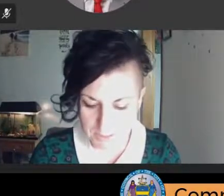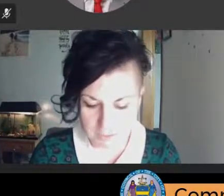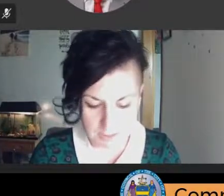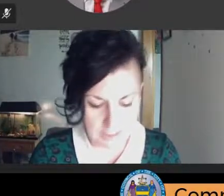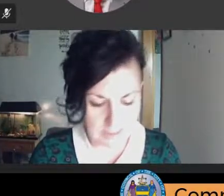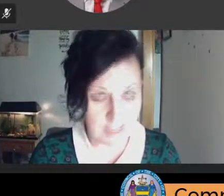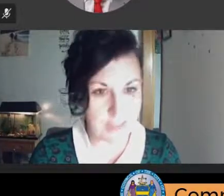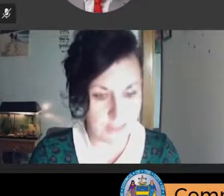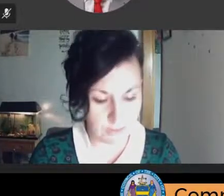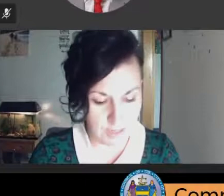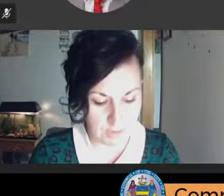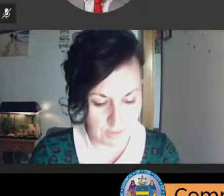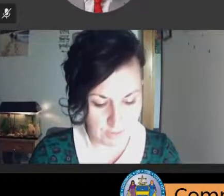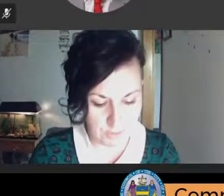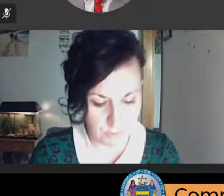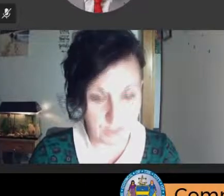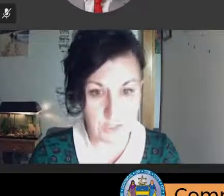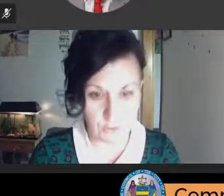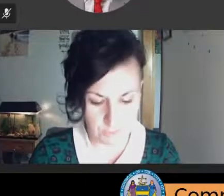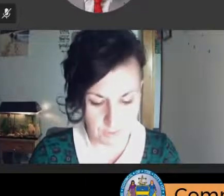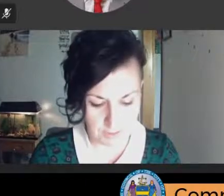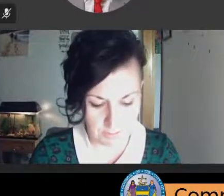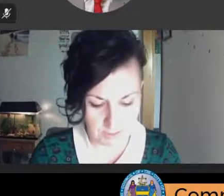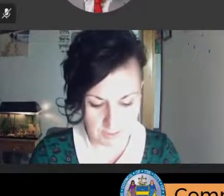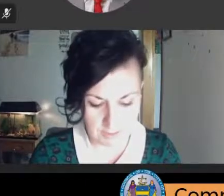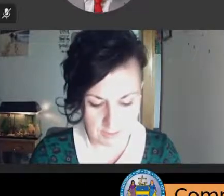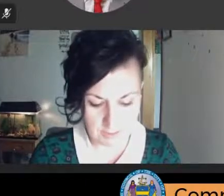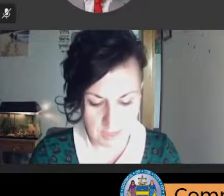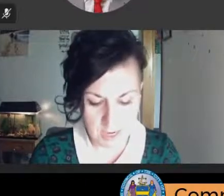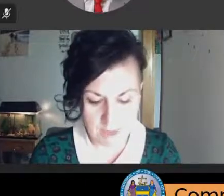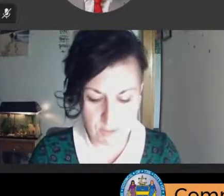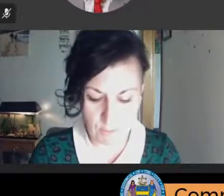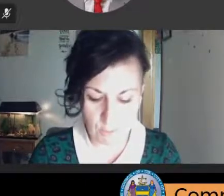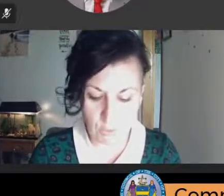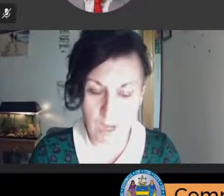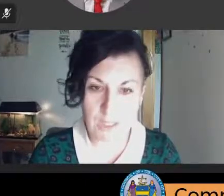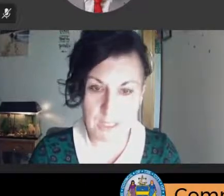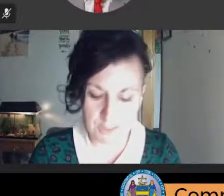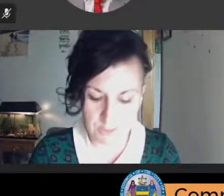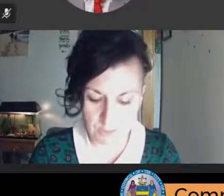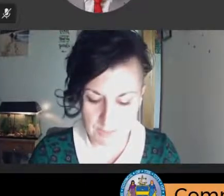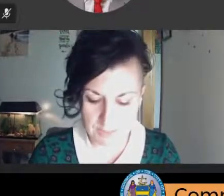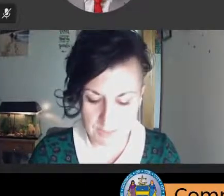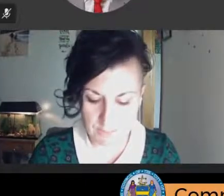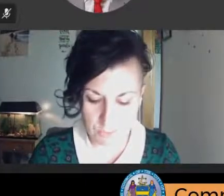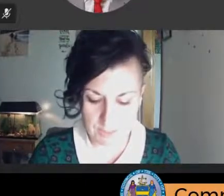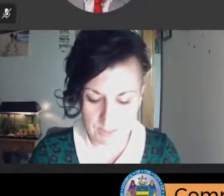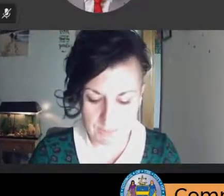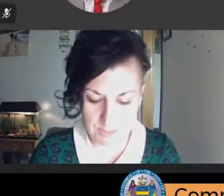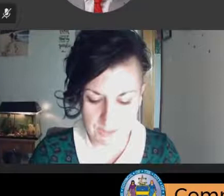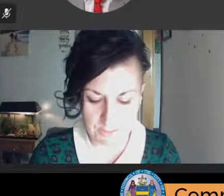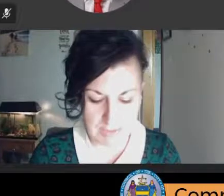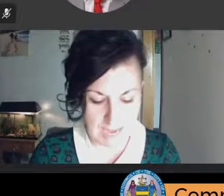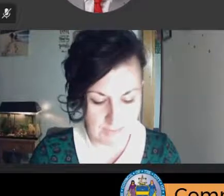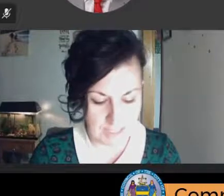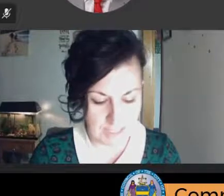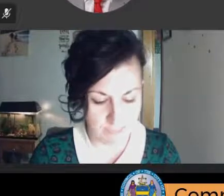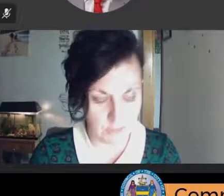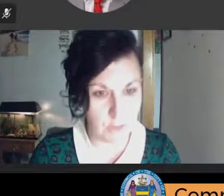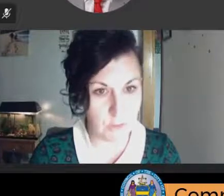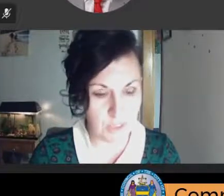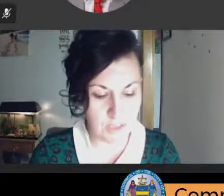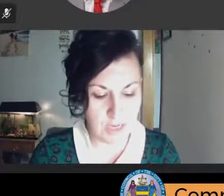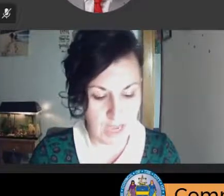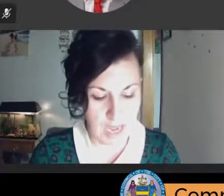multiple disabilities and the single caregiver to 3 children with disabilities. Vision for Equality has served the city for 25 years by advocating